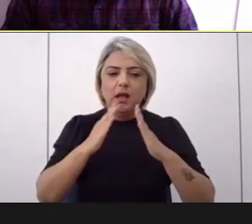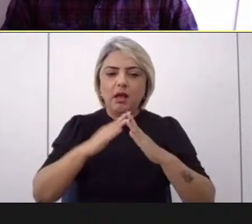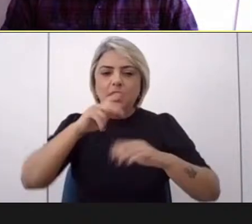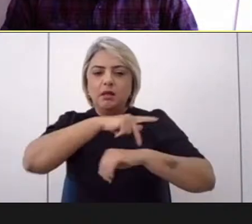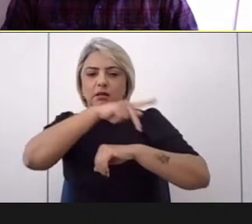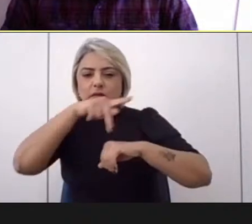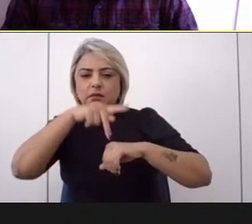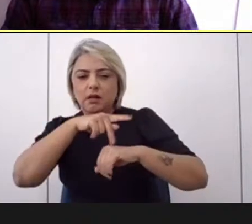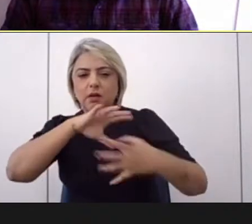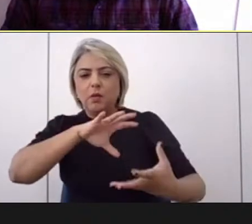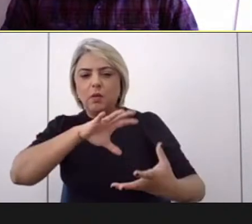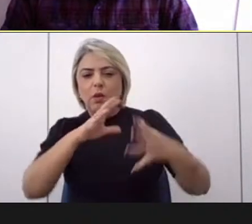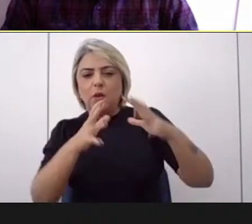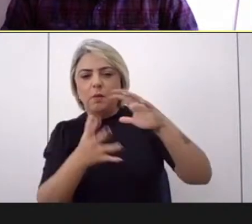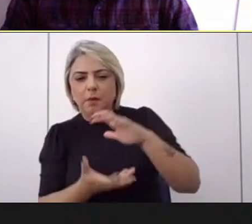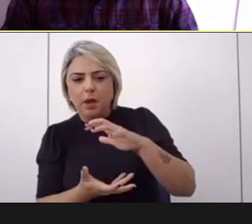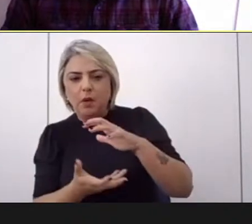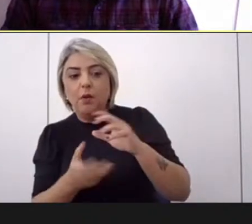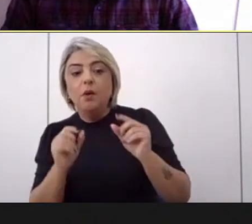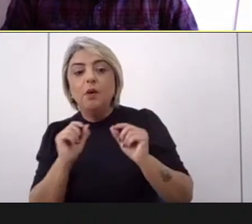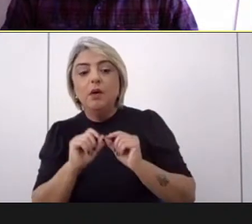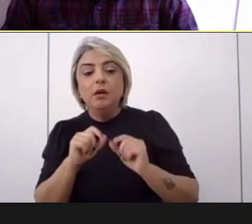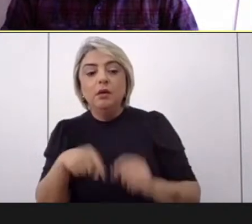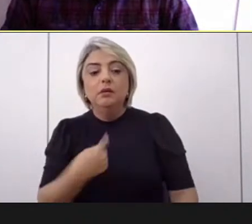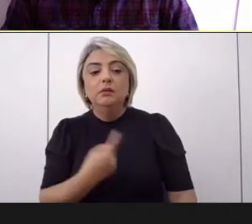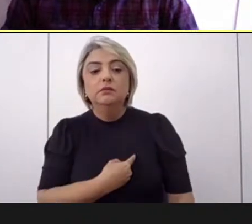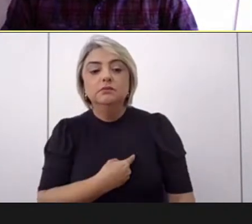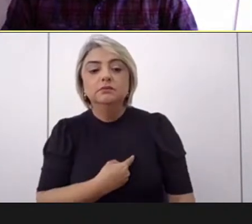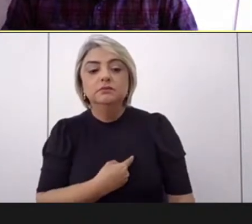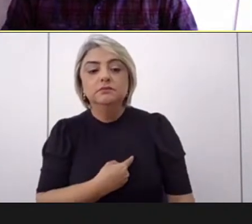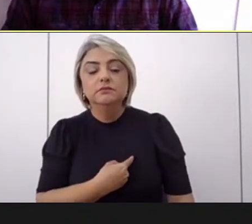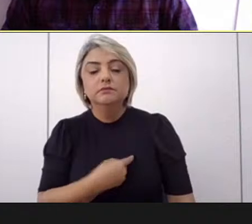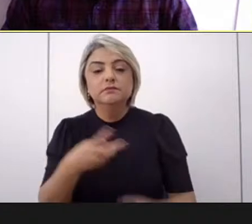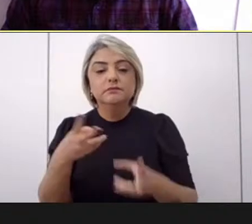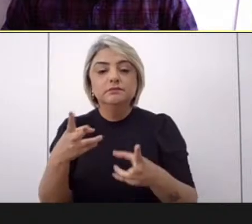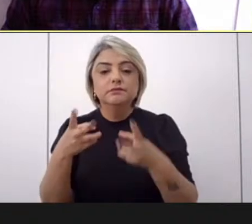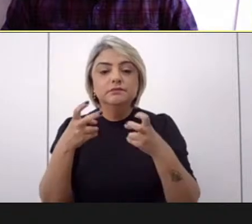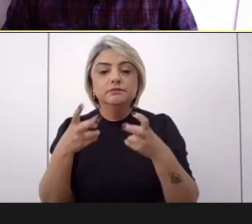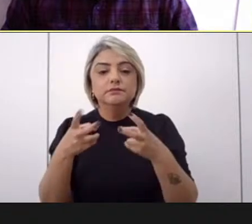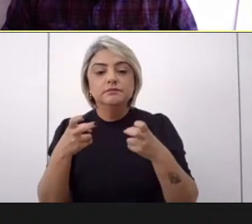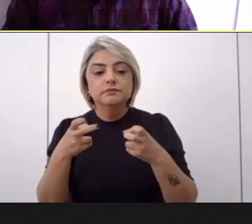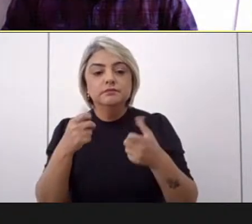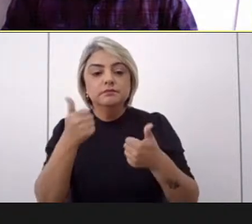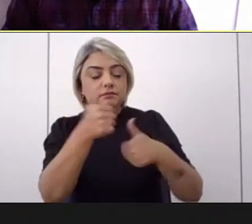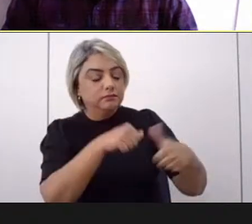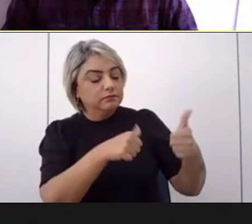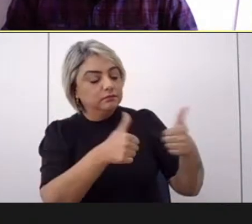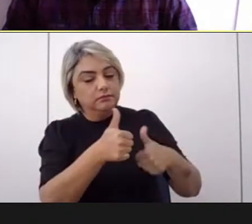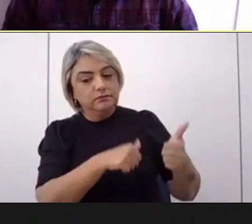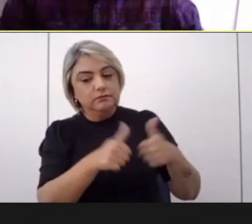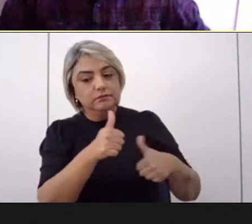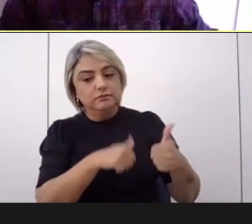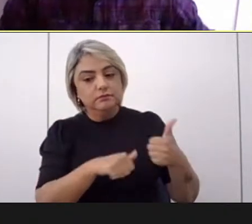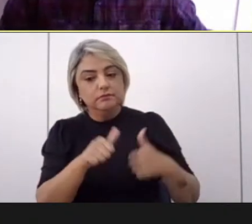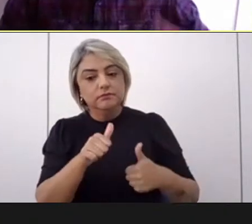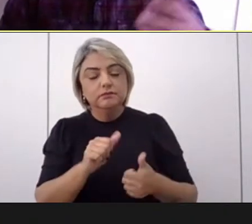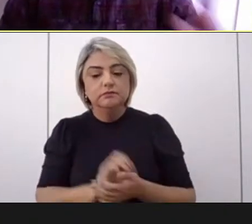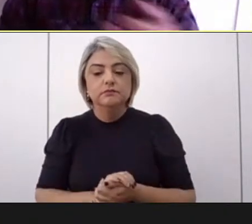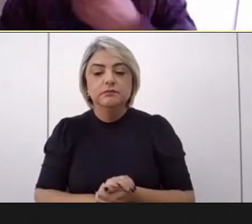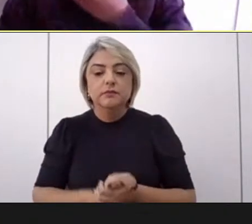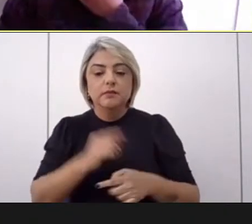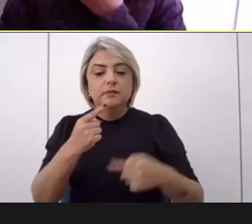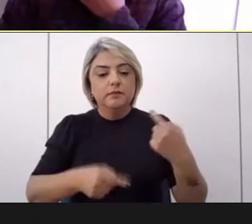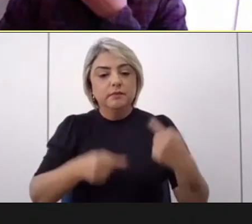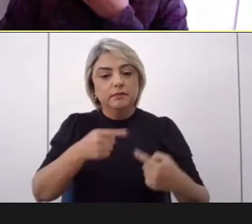into our observations, into our analysis of public policies.